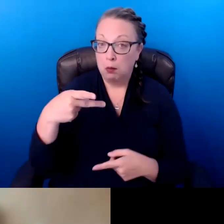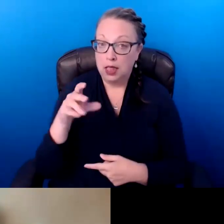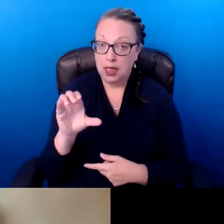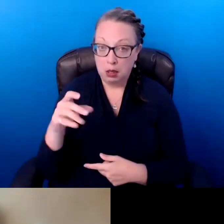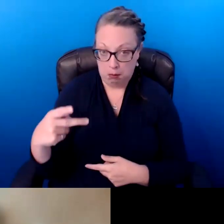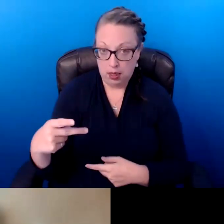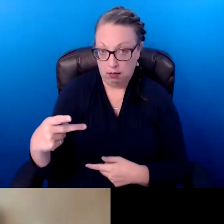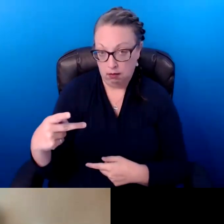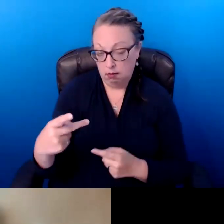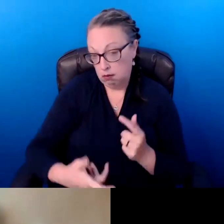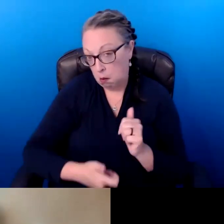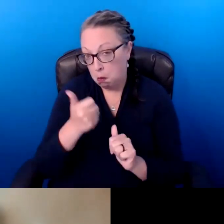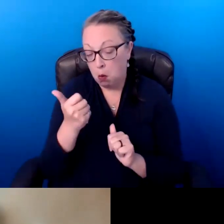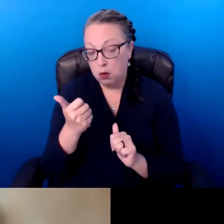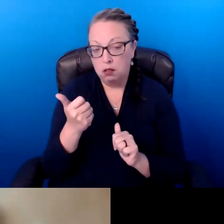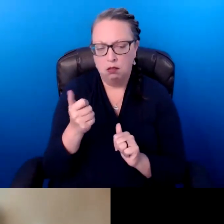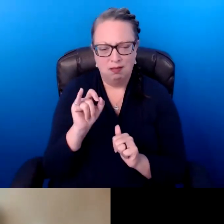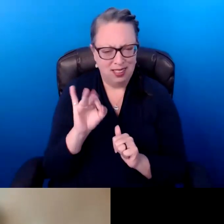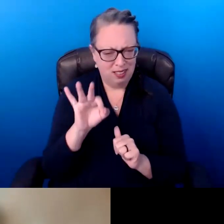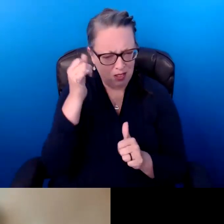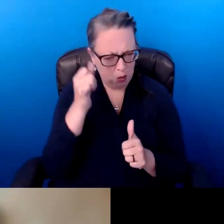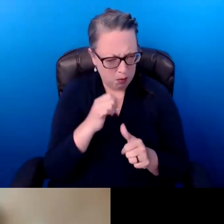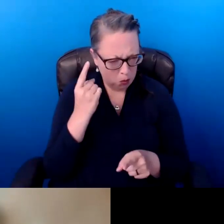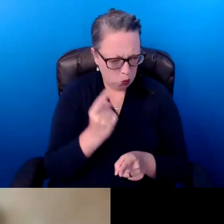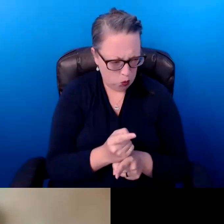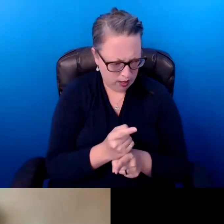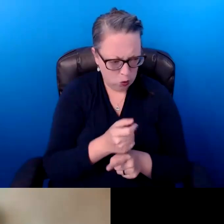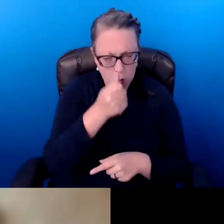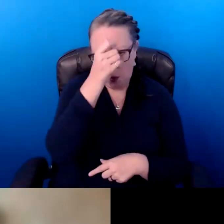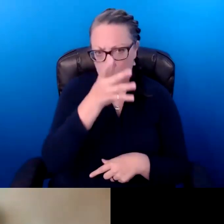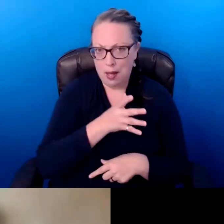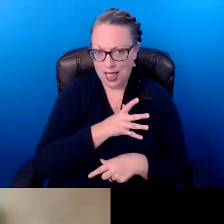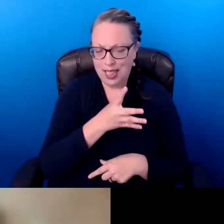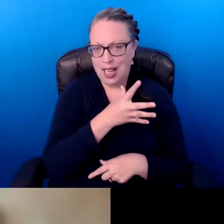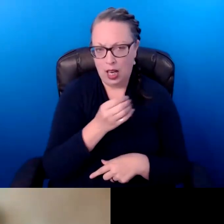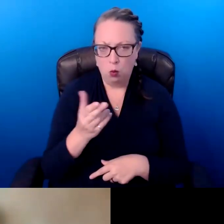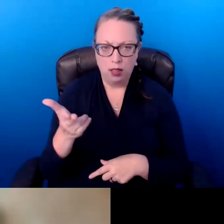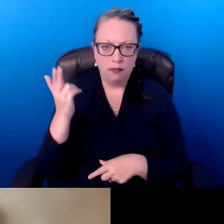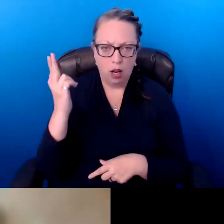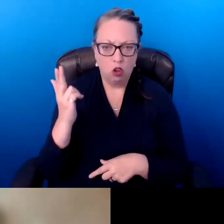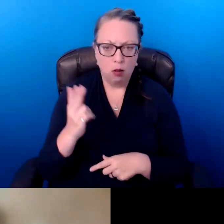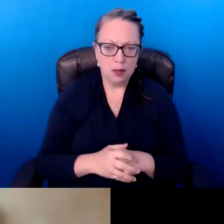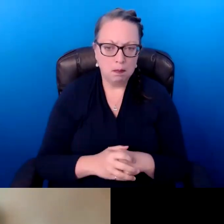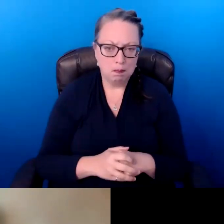A majority, if I recall the study, were men, and it was firearms.